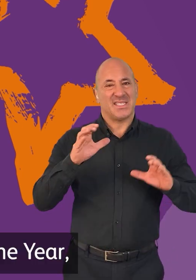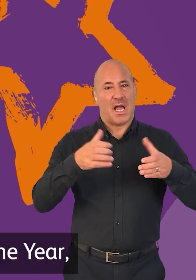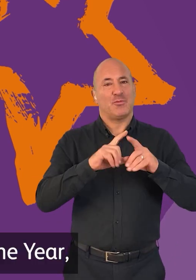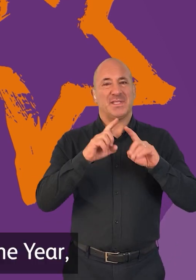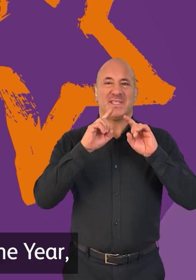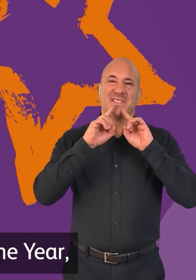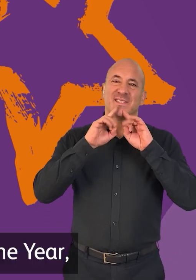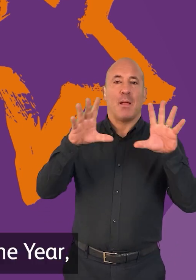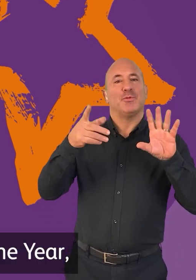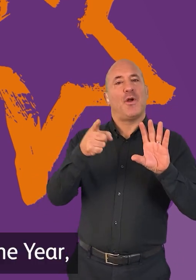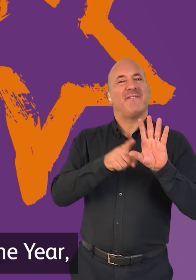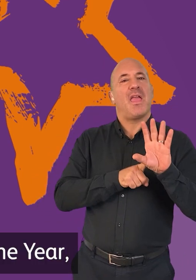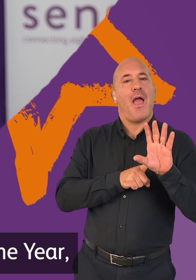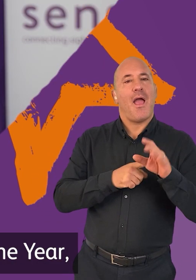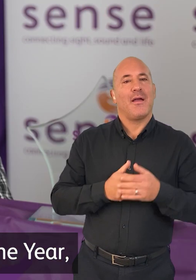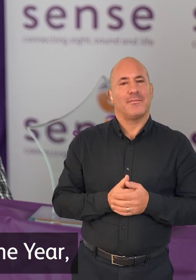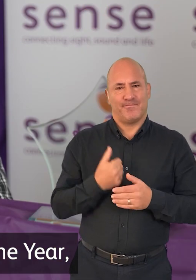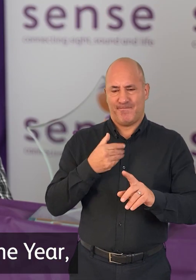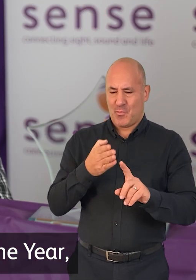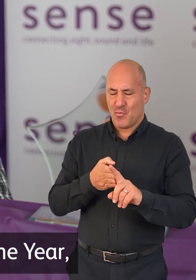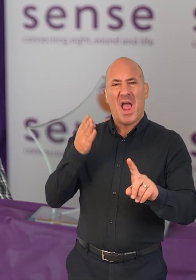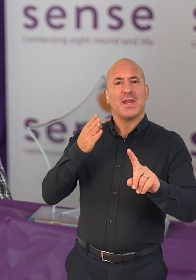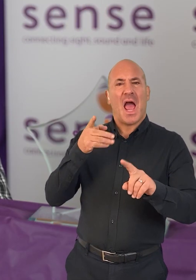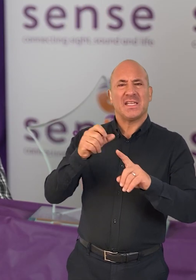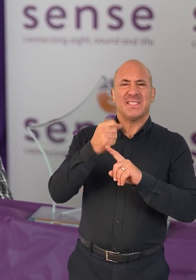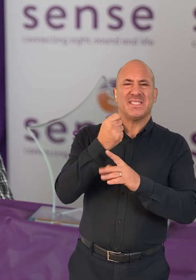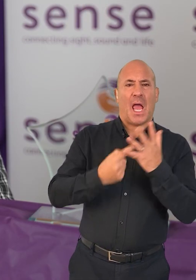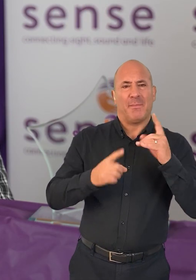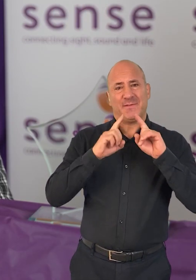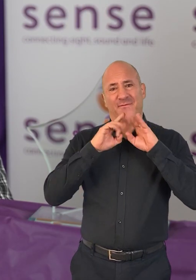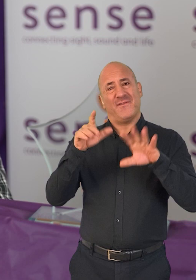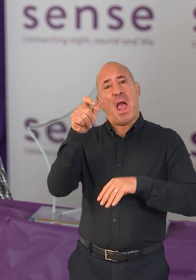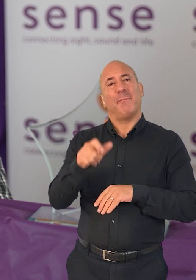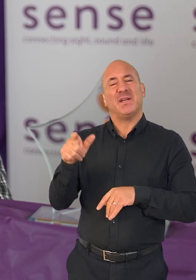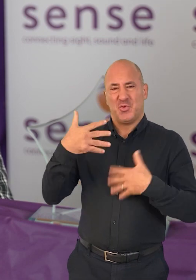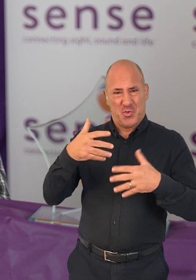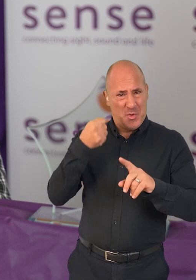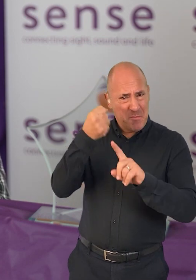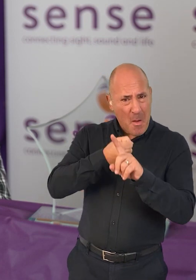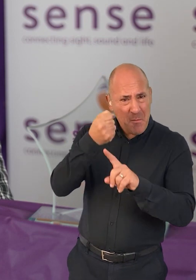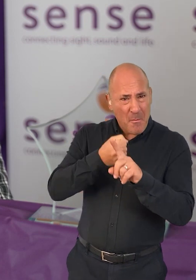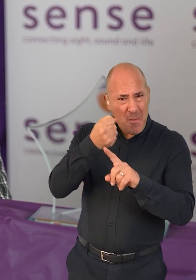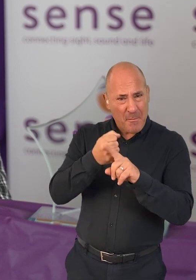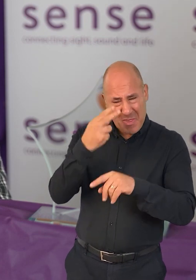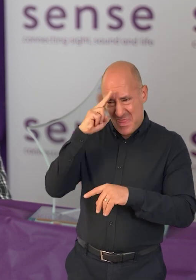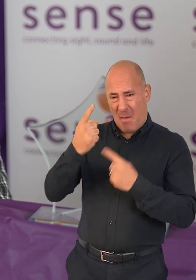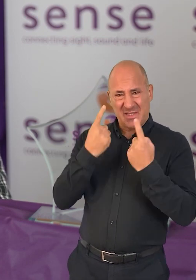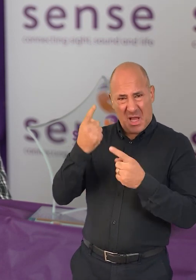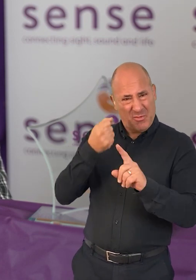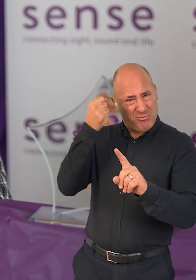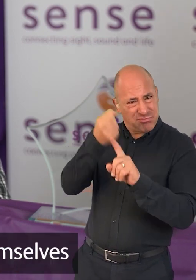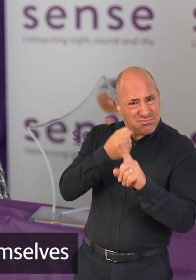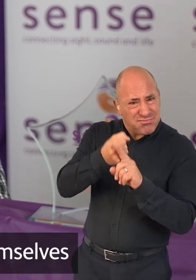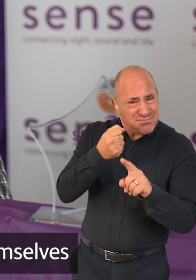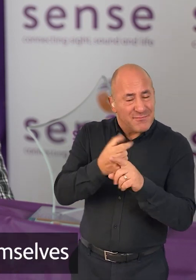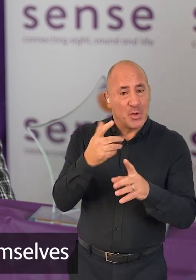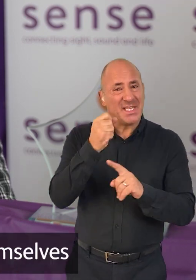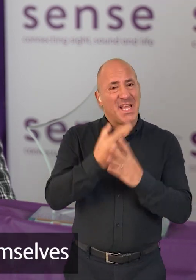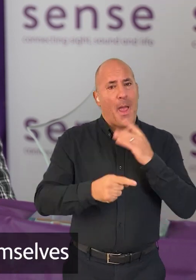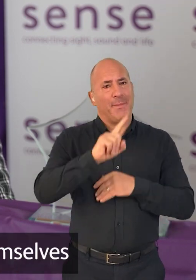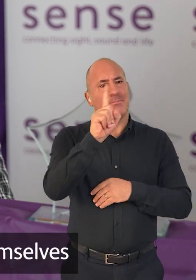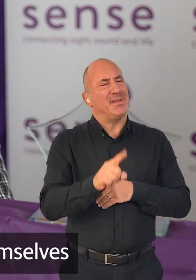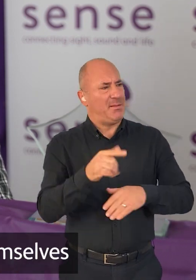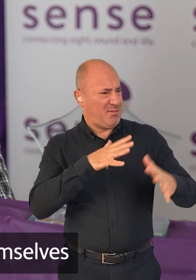The next category is Celebrity of the Year, where we recognise trailblazing disabled celebrities who are making